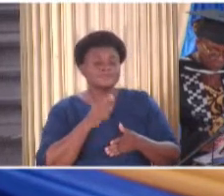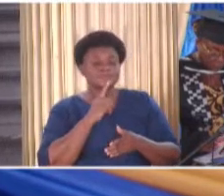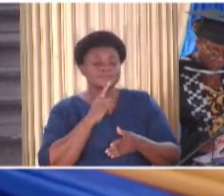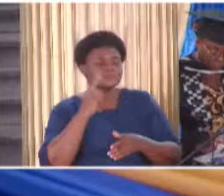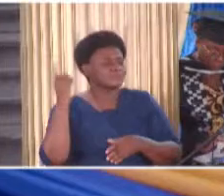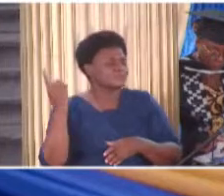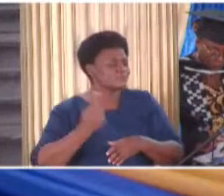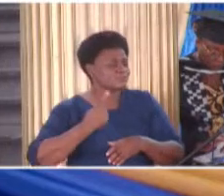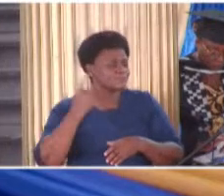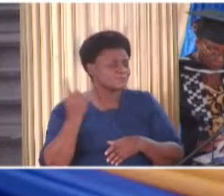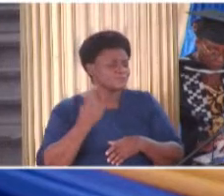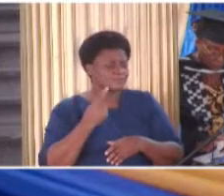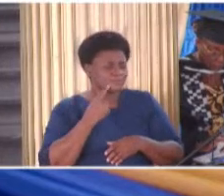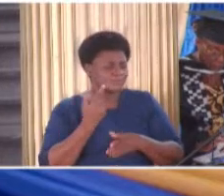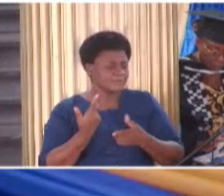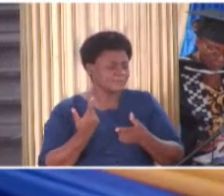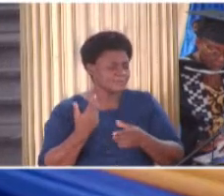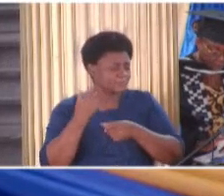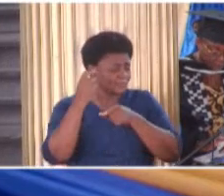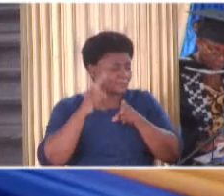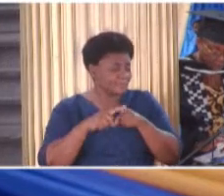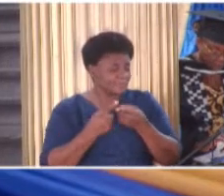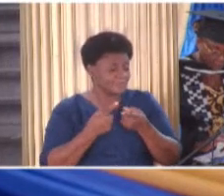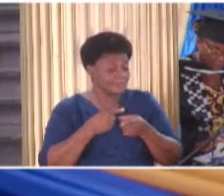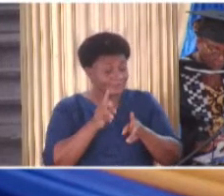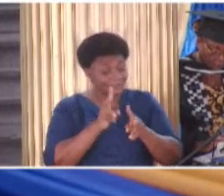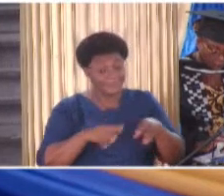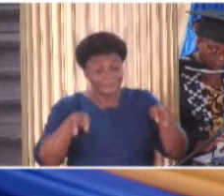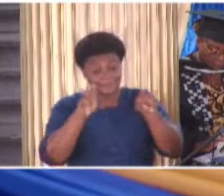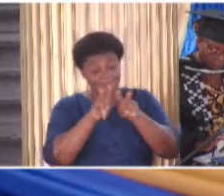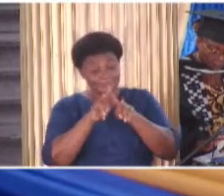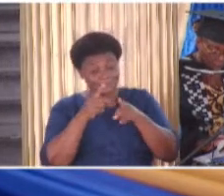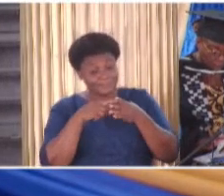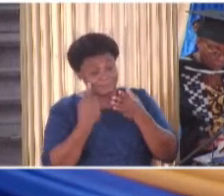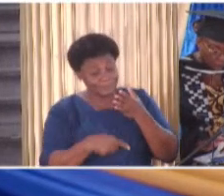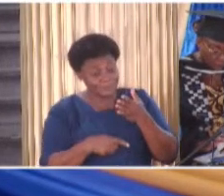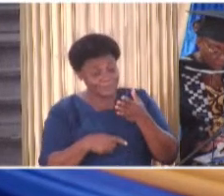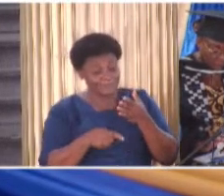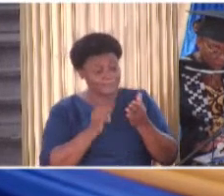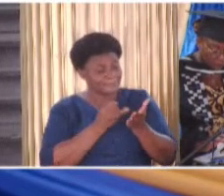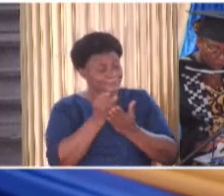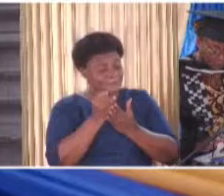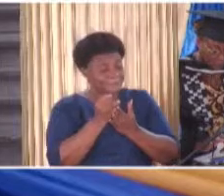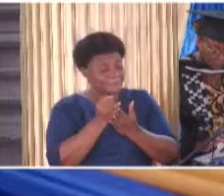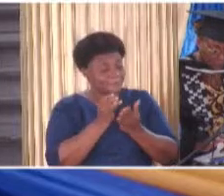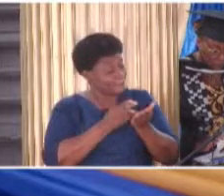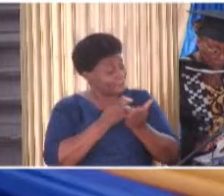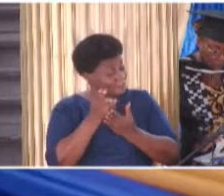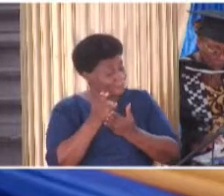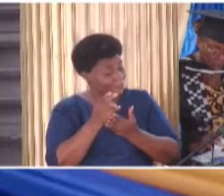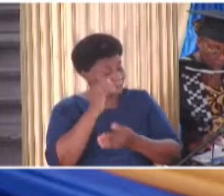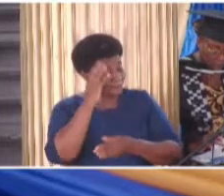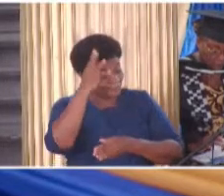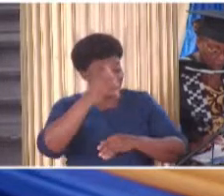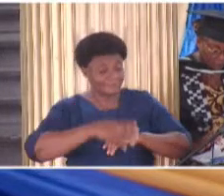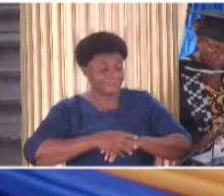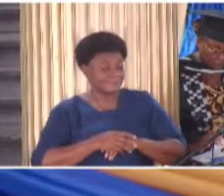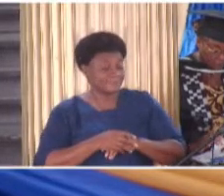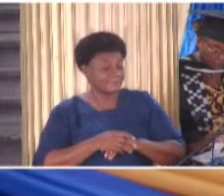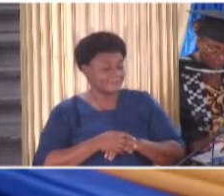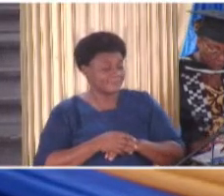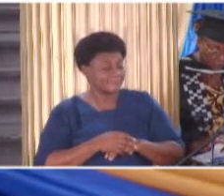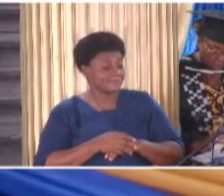always uphold the values of integrity, inclusiveness, and innovation. Be